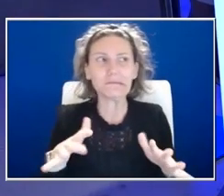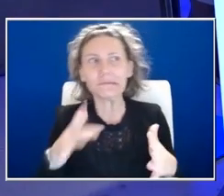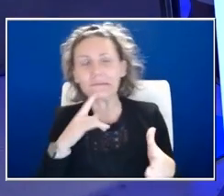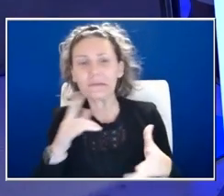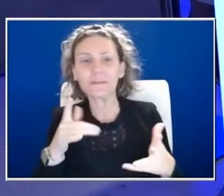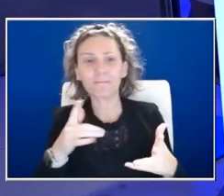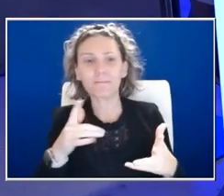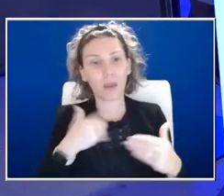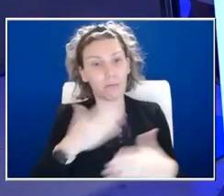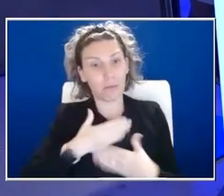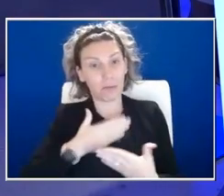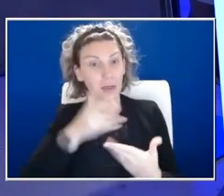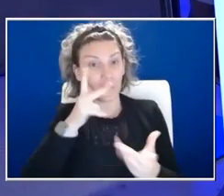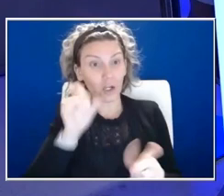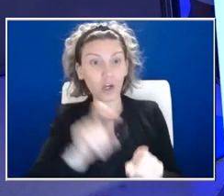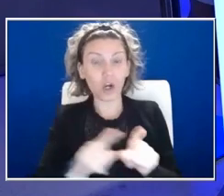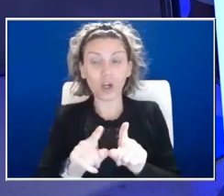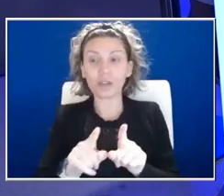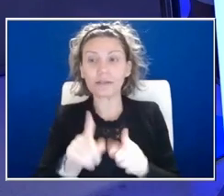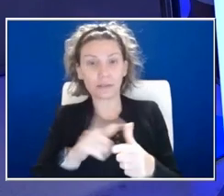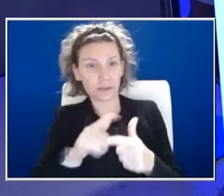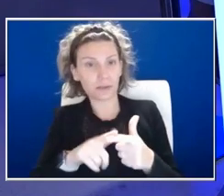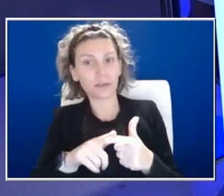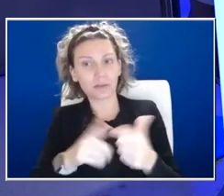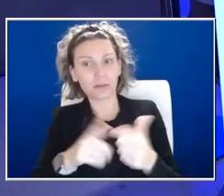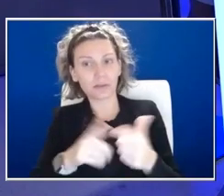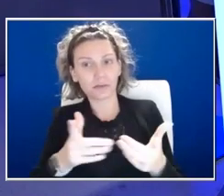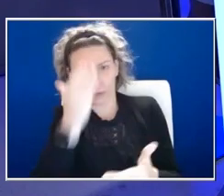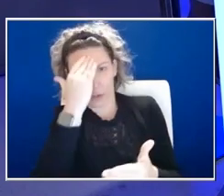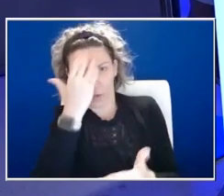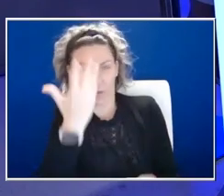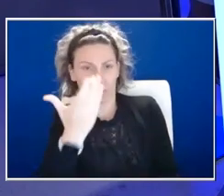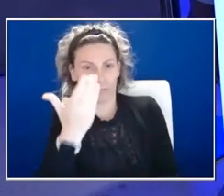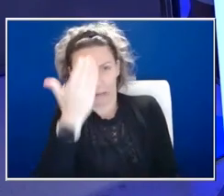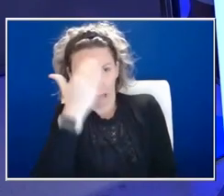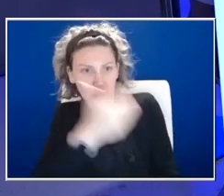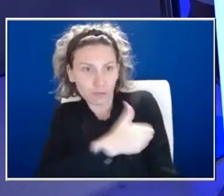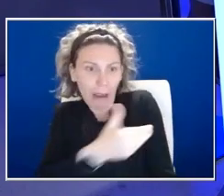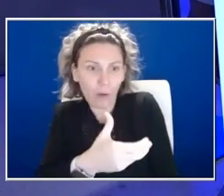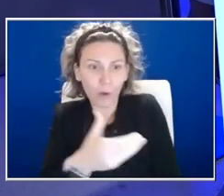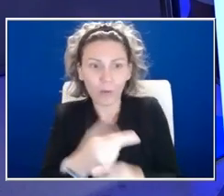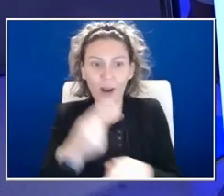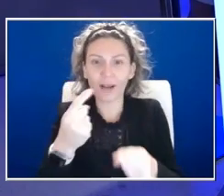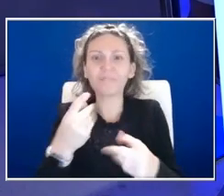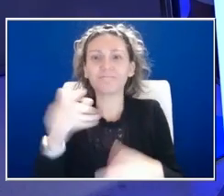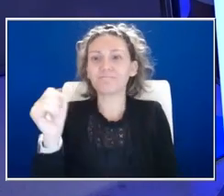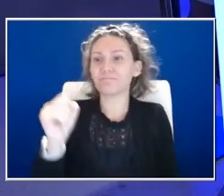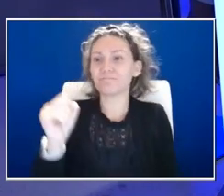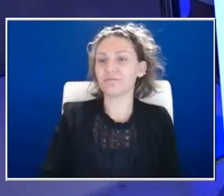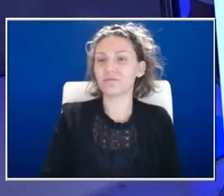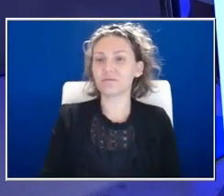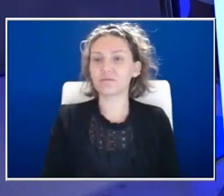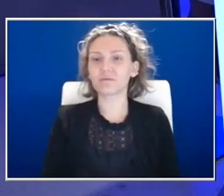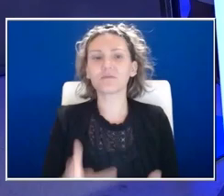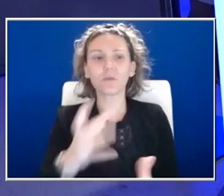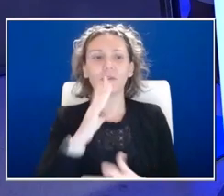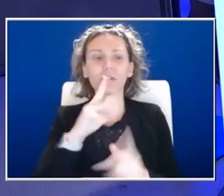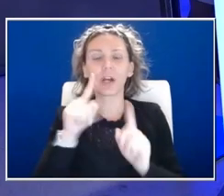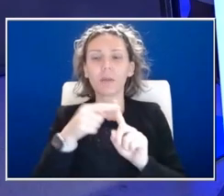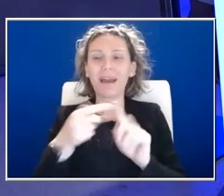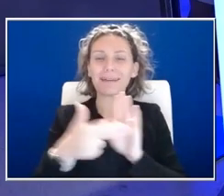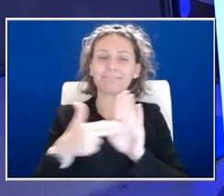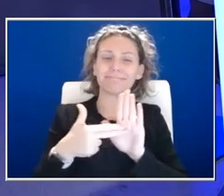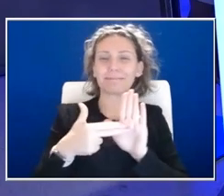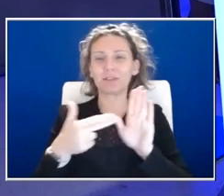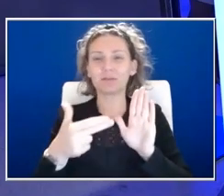too. Yeah. Well, then you can get, knowledge is power, right? Exactly. Yeah. Yeah. So I want to talk about this stereotype. We talk about men kind of